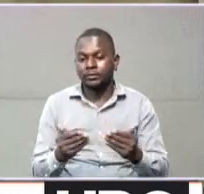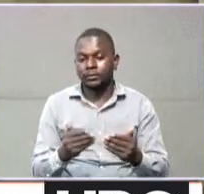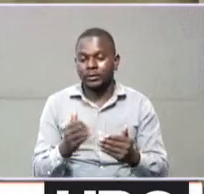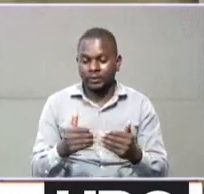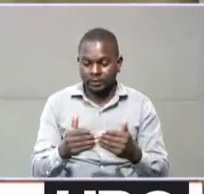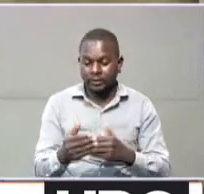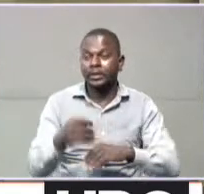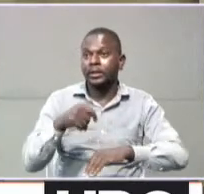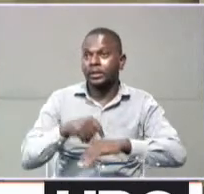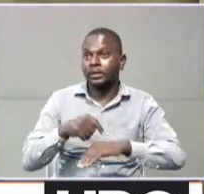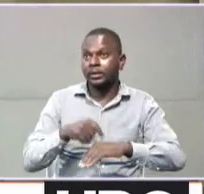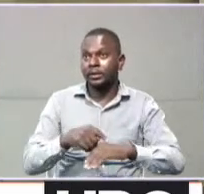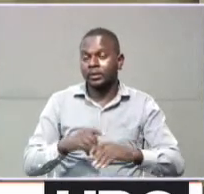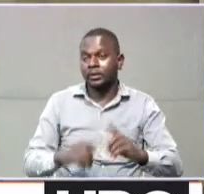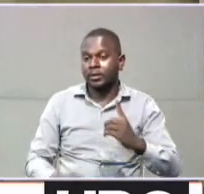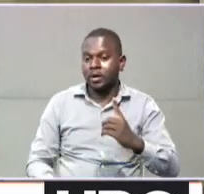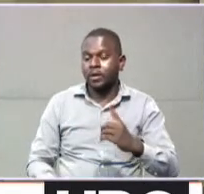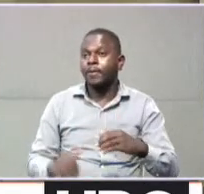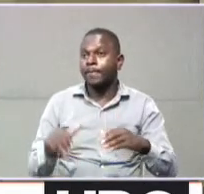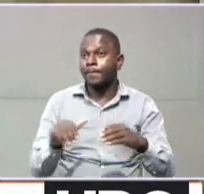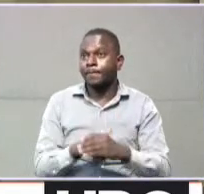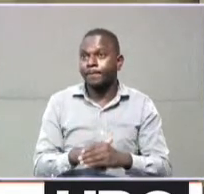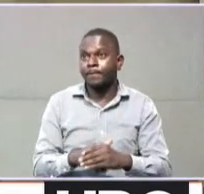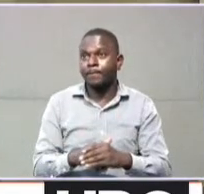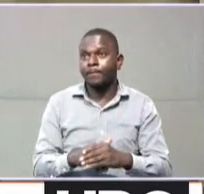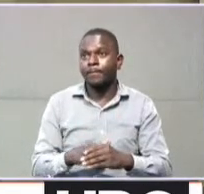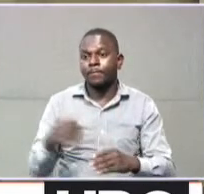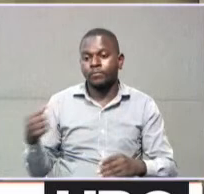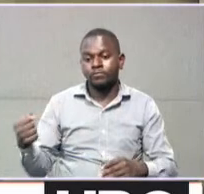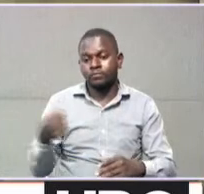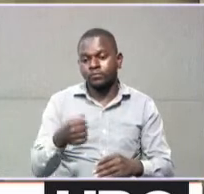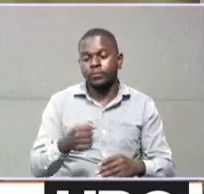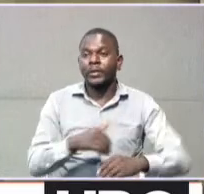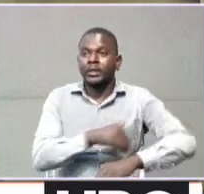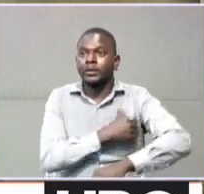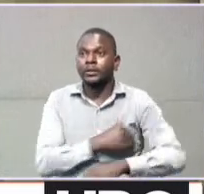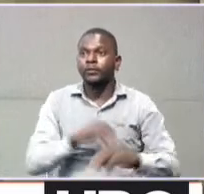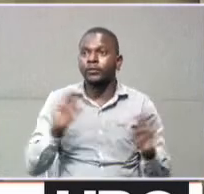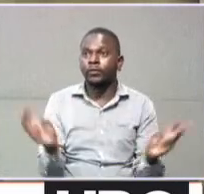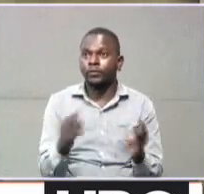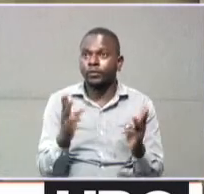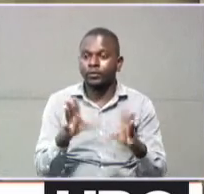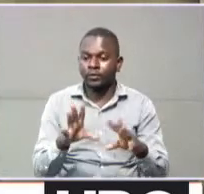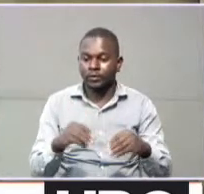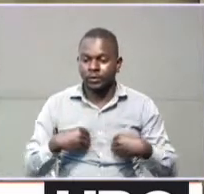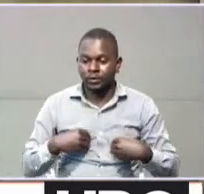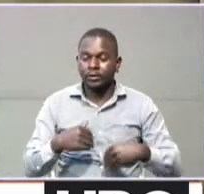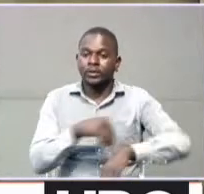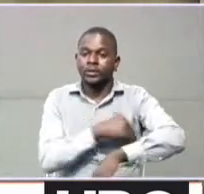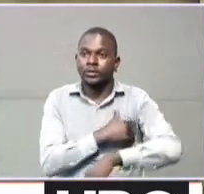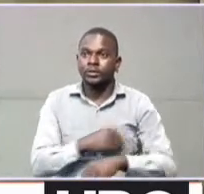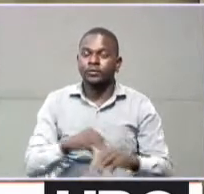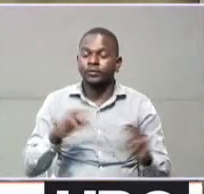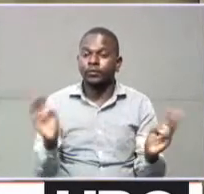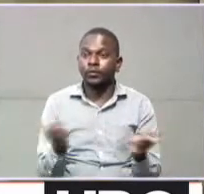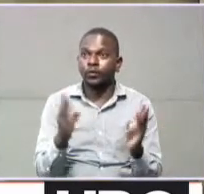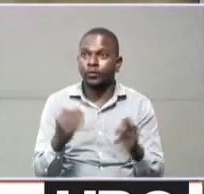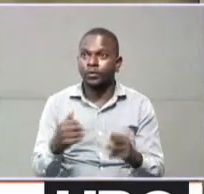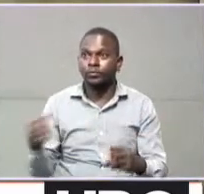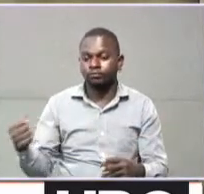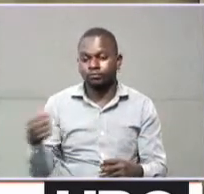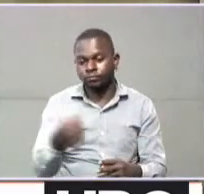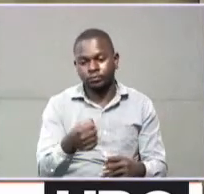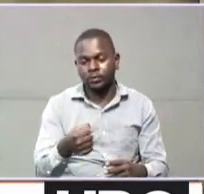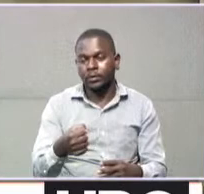time there is one member who was not gazetted by the chief whip let me allow the chief whip to do that since it's within your